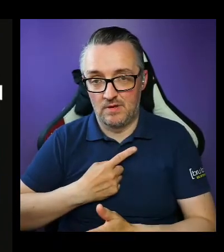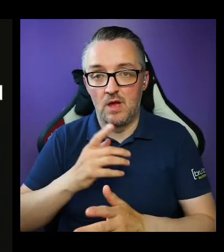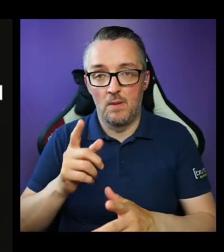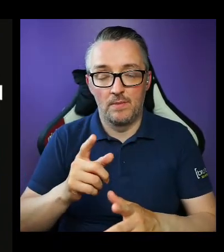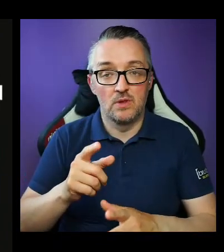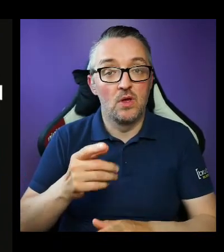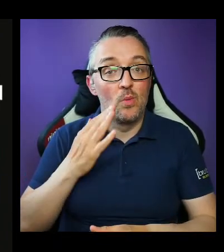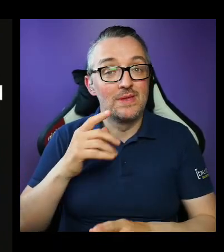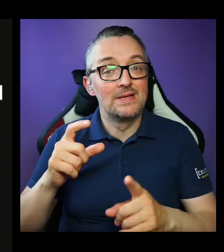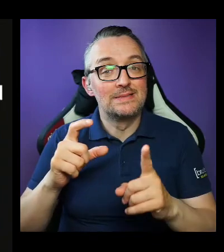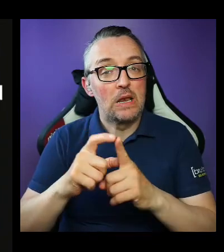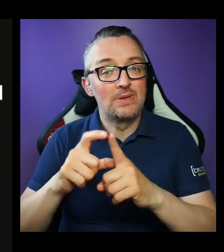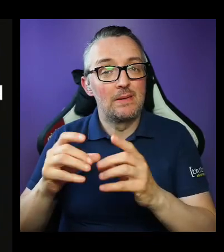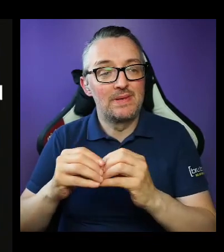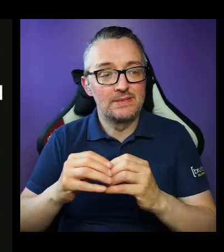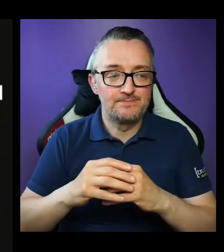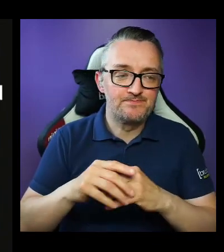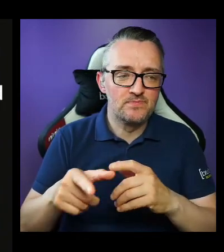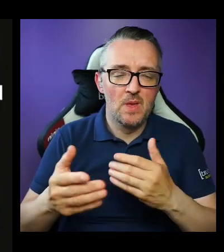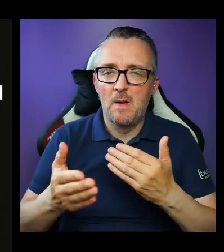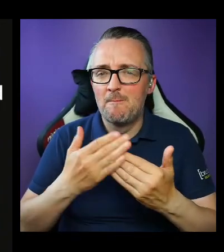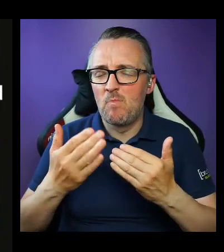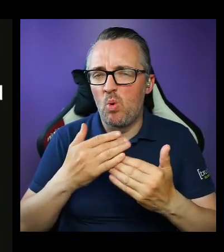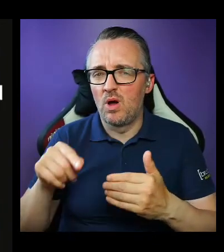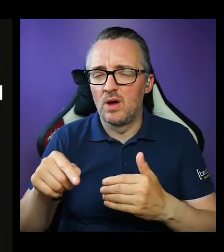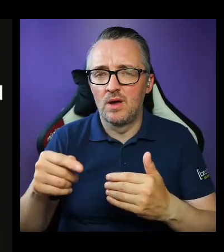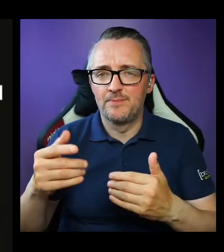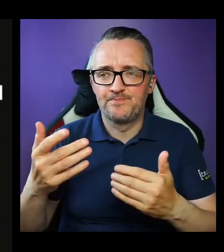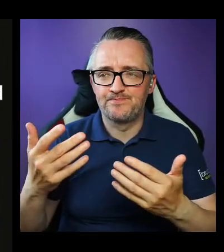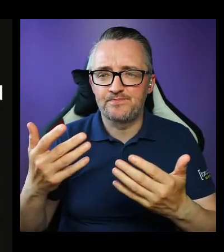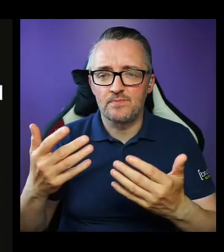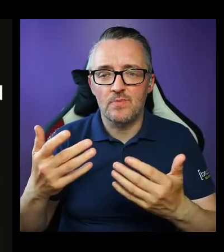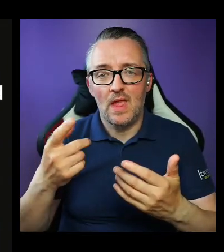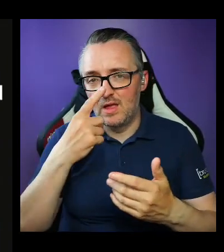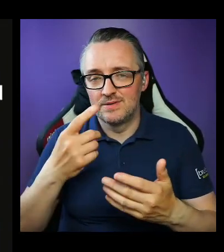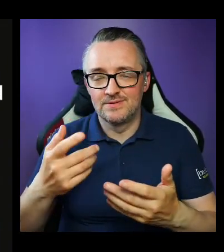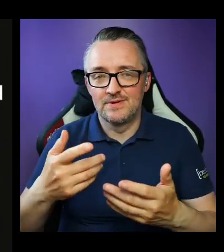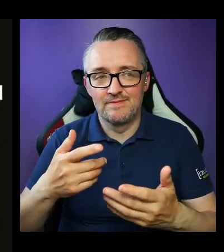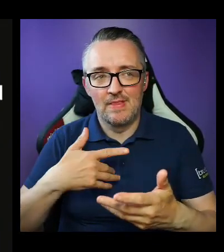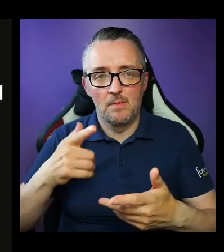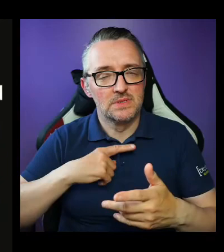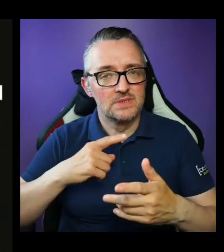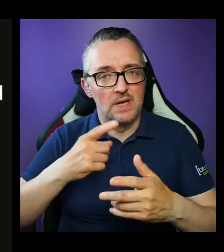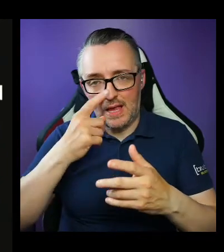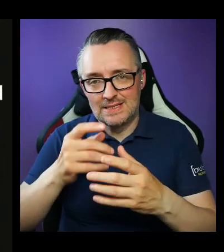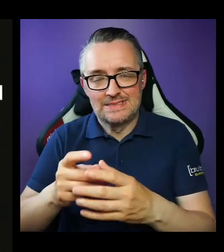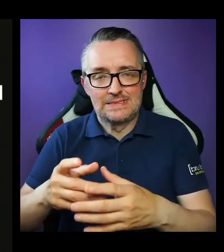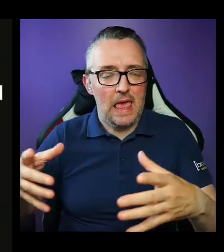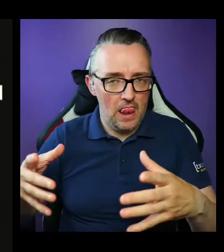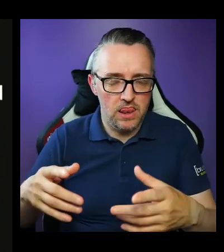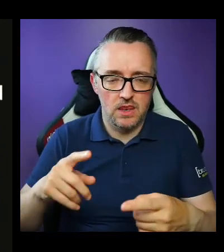that when it comes to DynamoDB. It's also, yeah, as I said, the scalability that it offers,